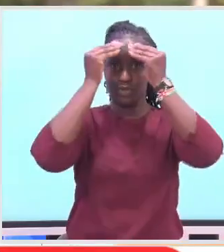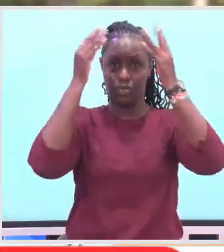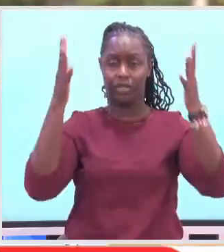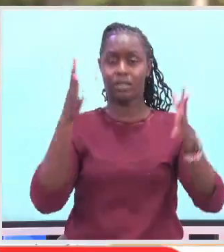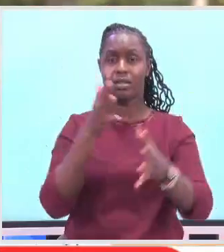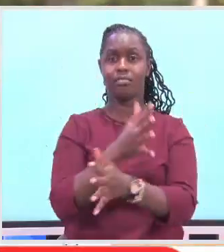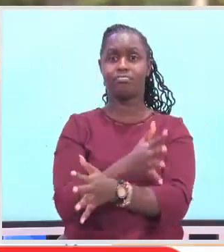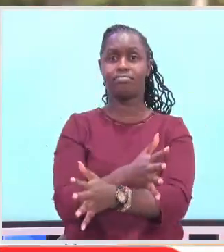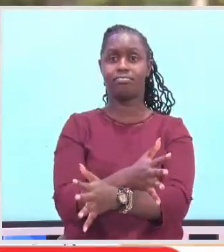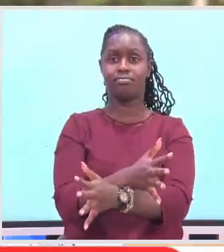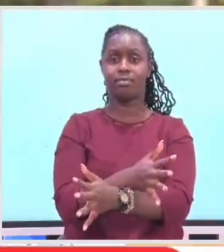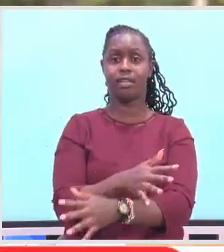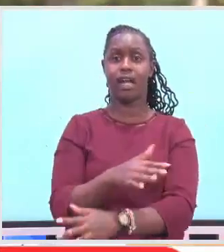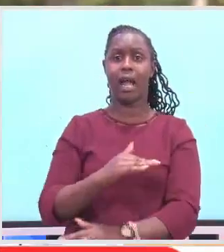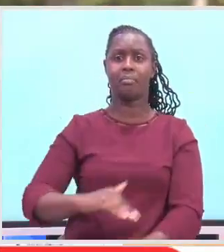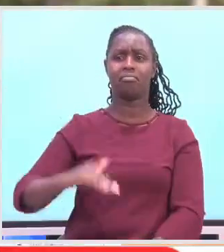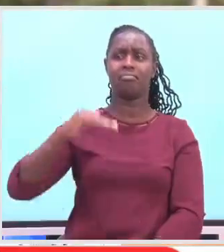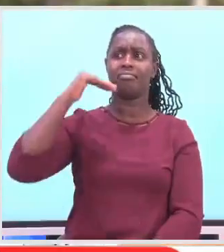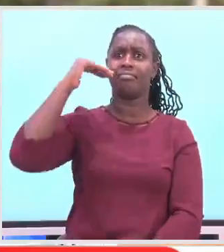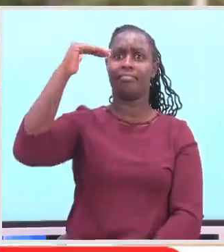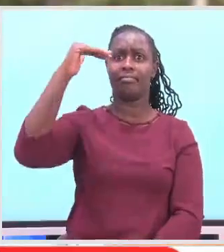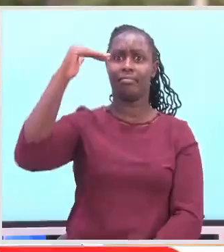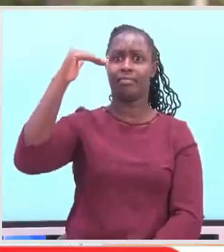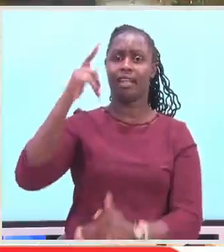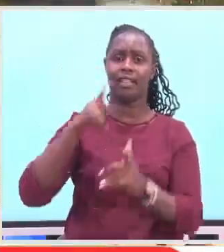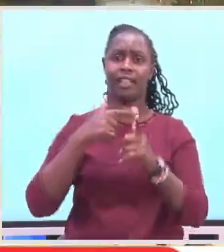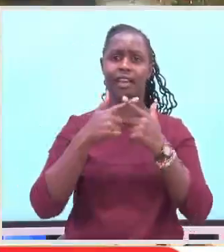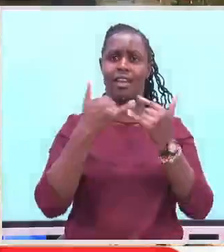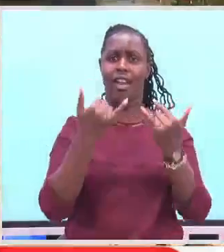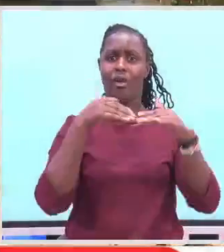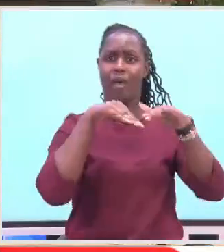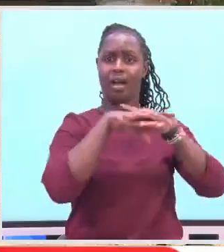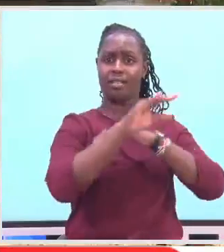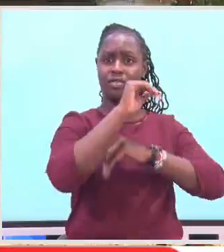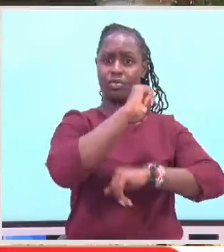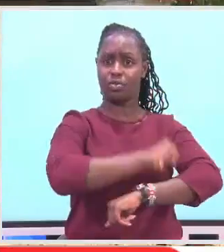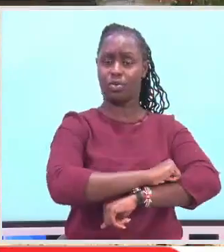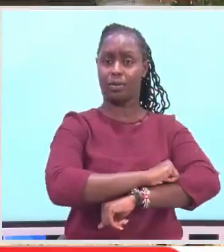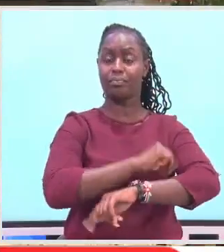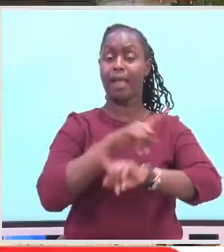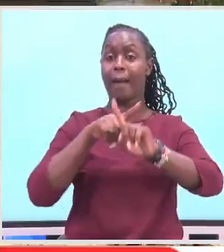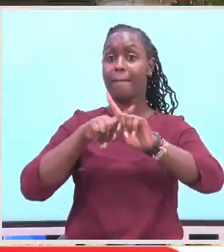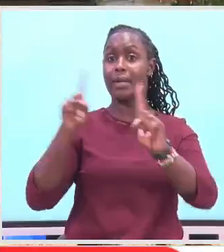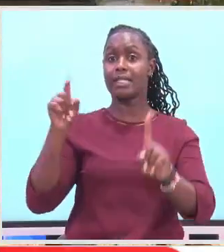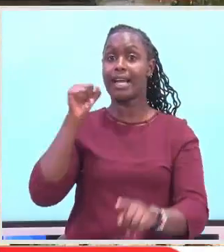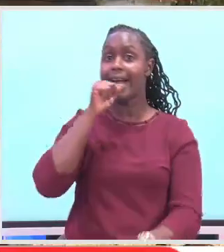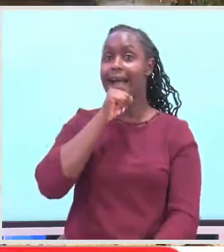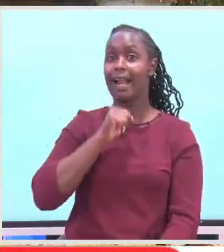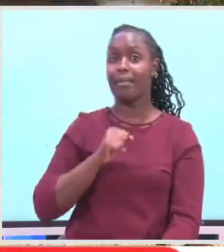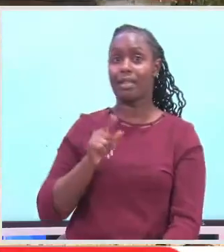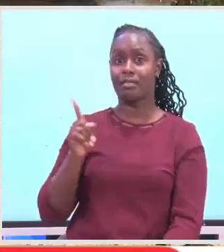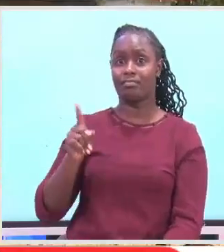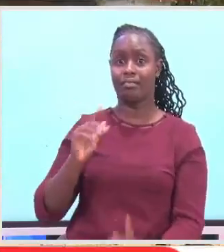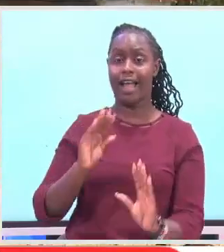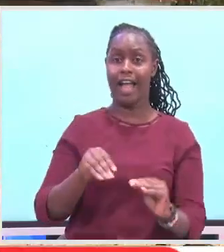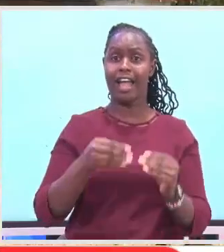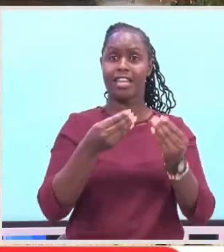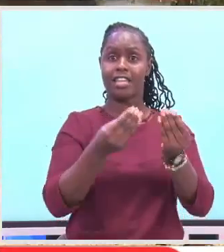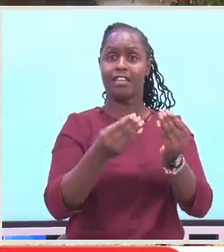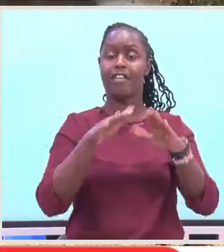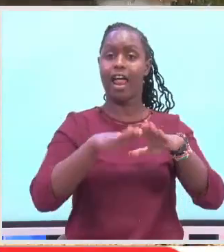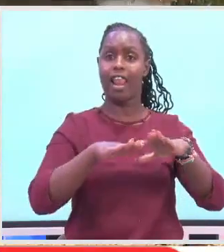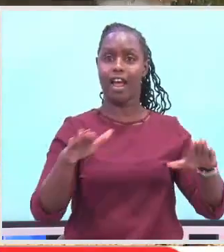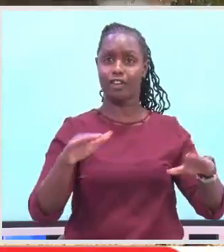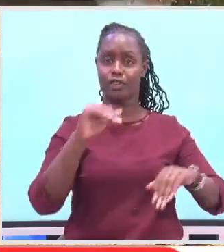wakuwa wakubwa, ndio wapate kuenda shule. Chelagat is one of the residents who gave their pieces of land for the construction of the